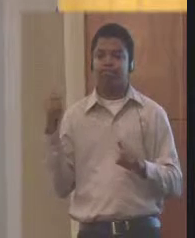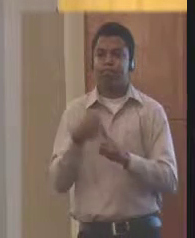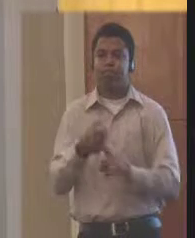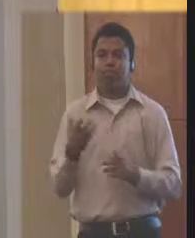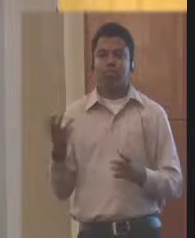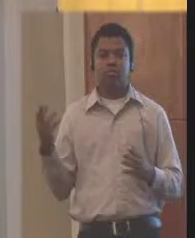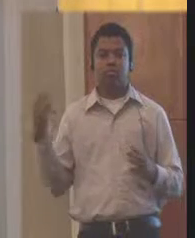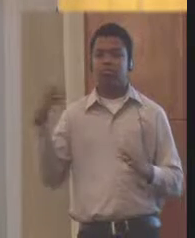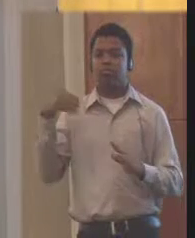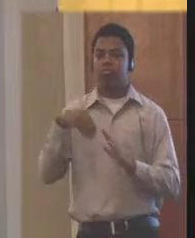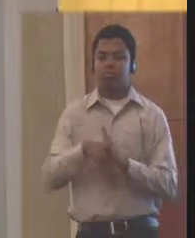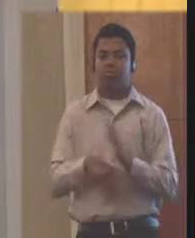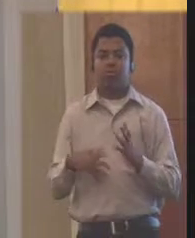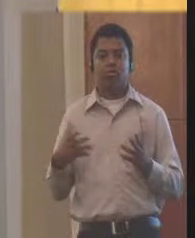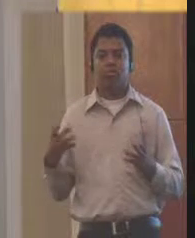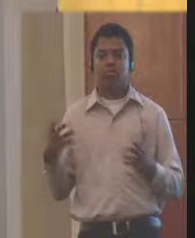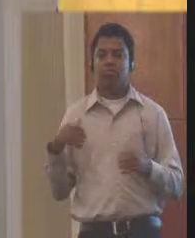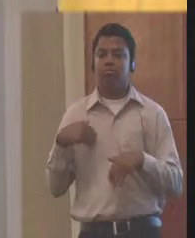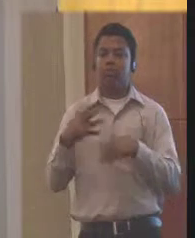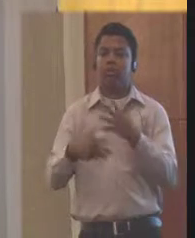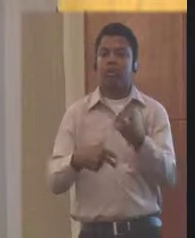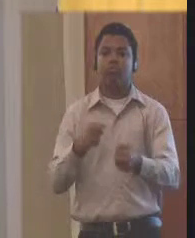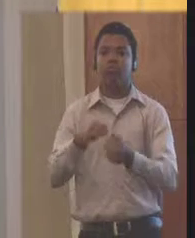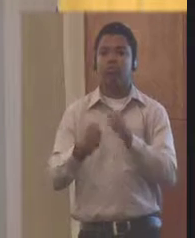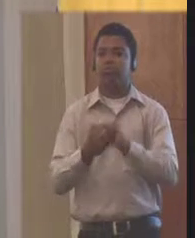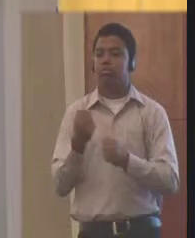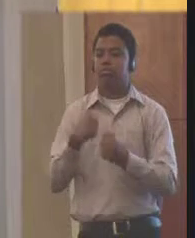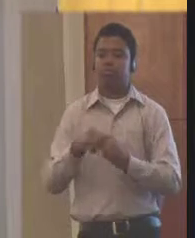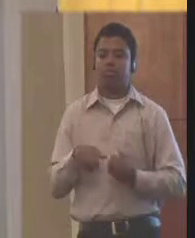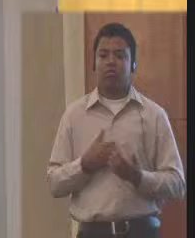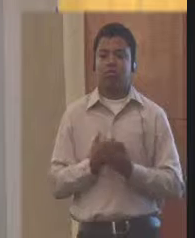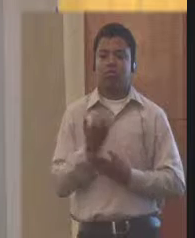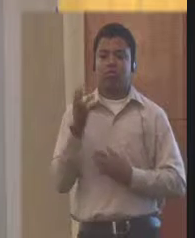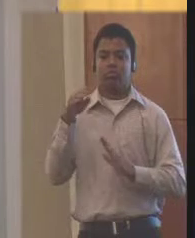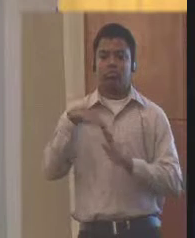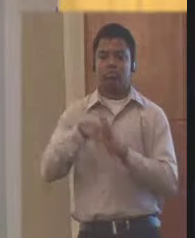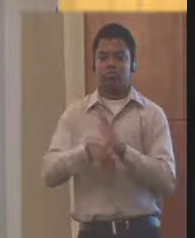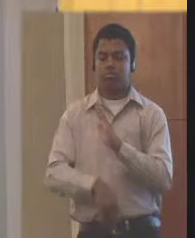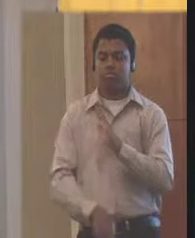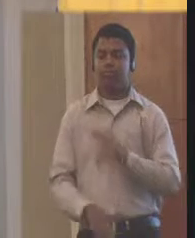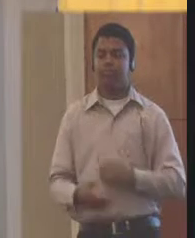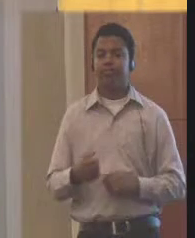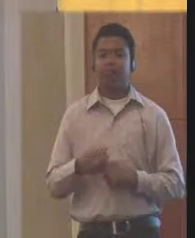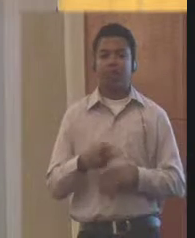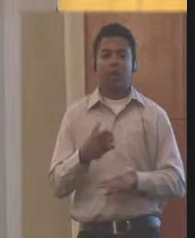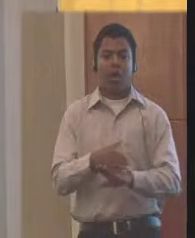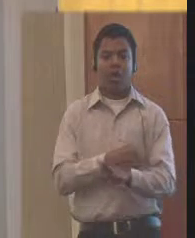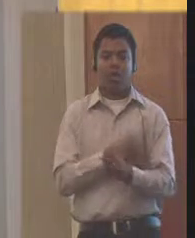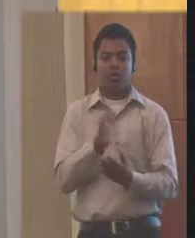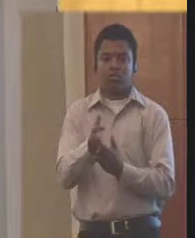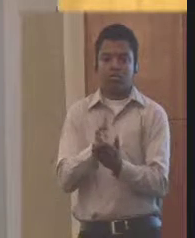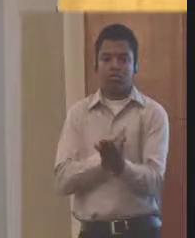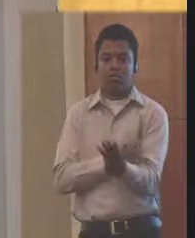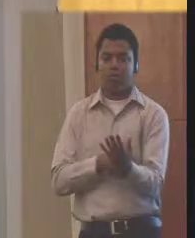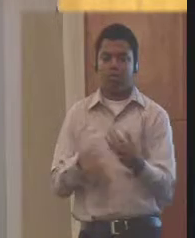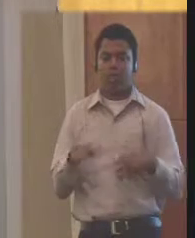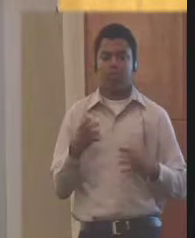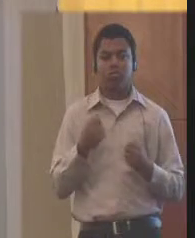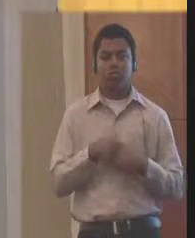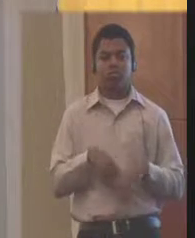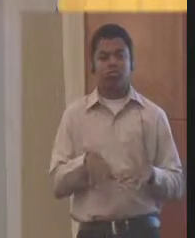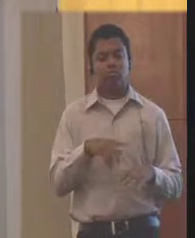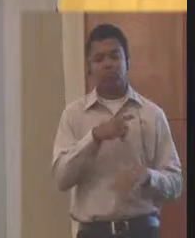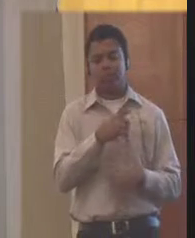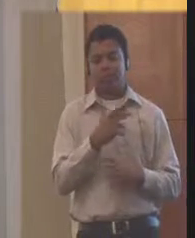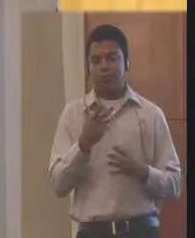not captured in the estimates of damages from disasters. And if we think about the case for investing